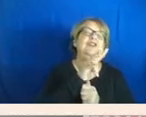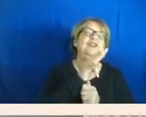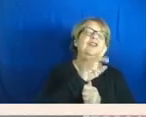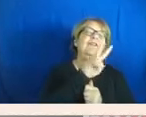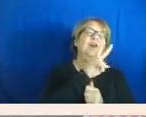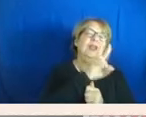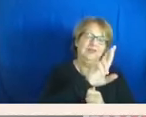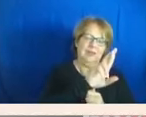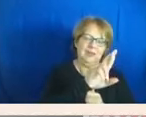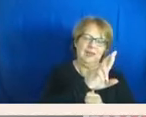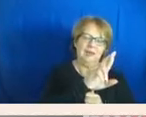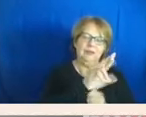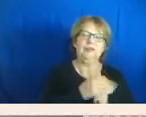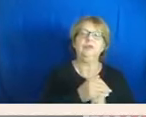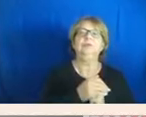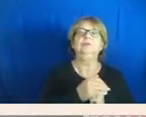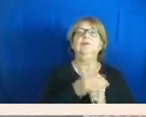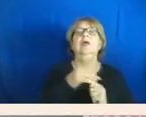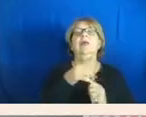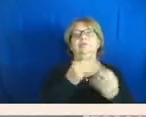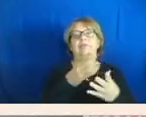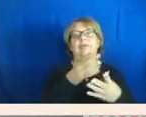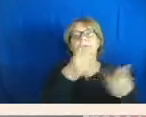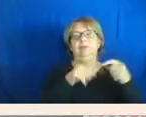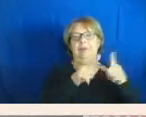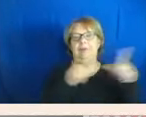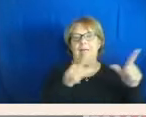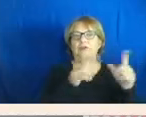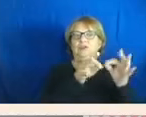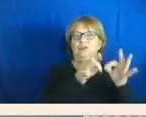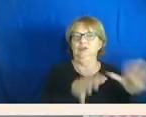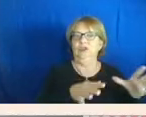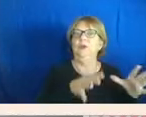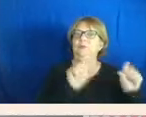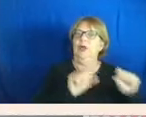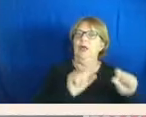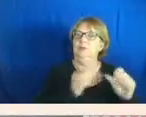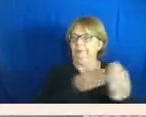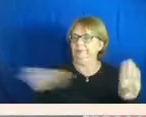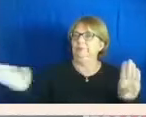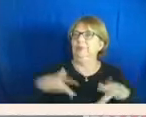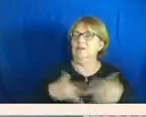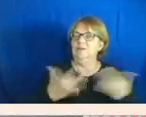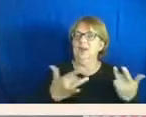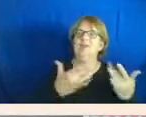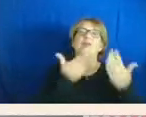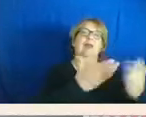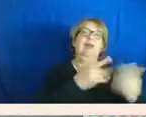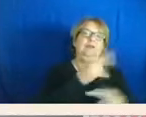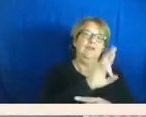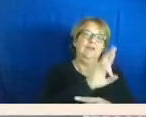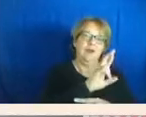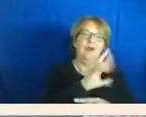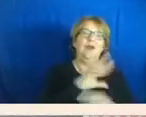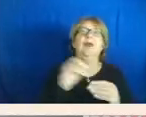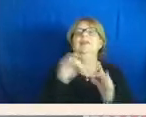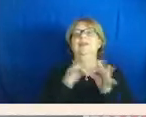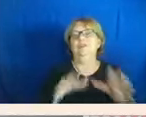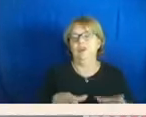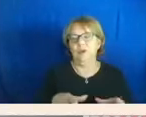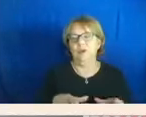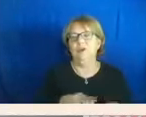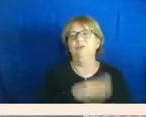our sign language interpretation possible throughout this whole event. So big thanks both to VR and to those interpreters. The Department of